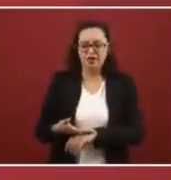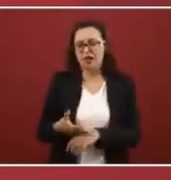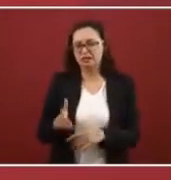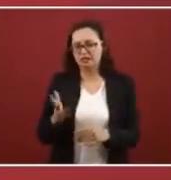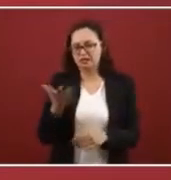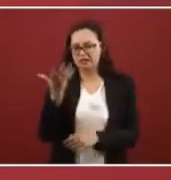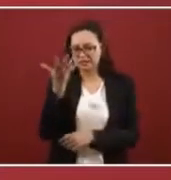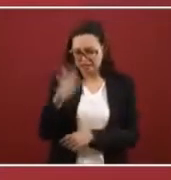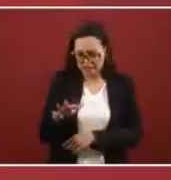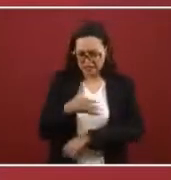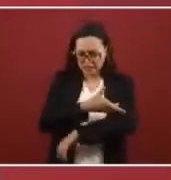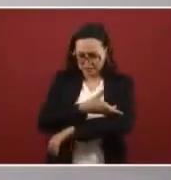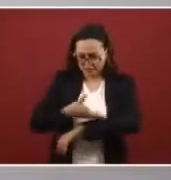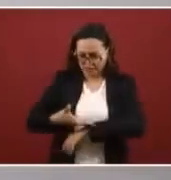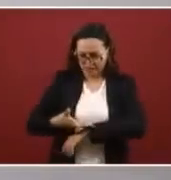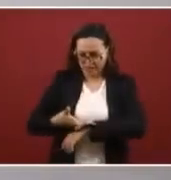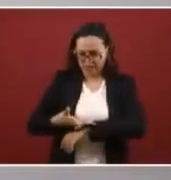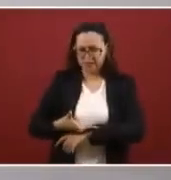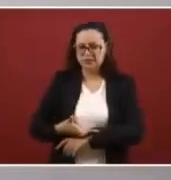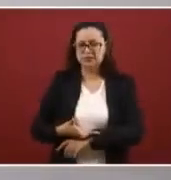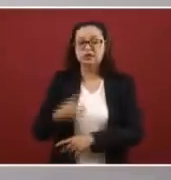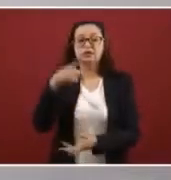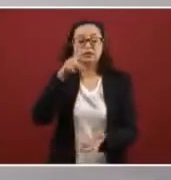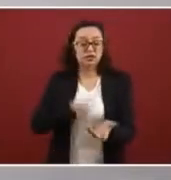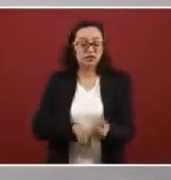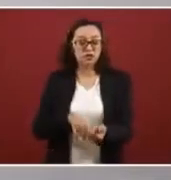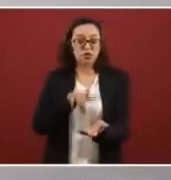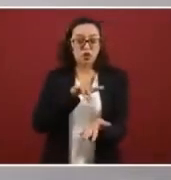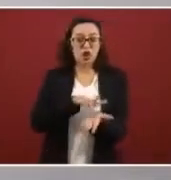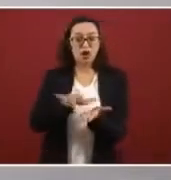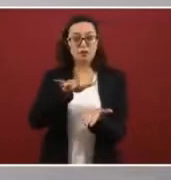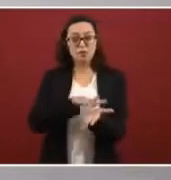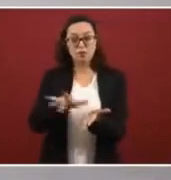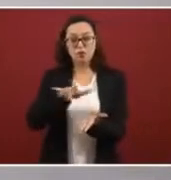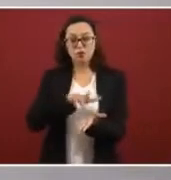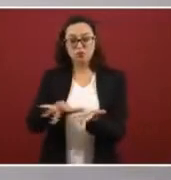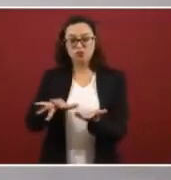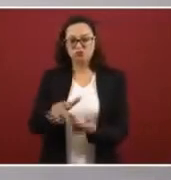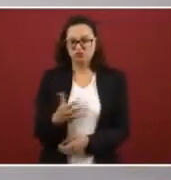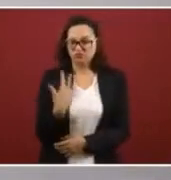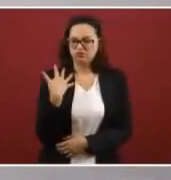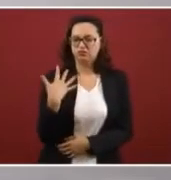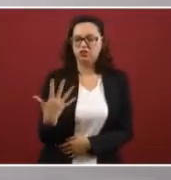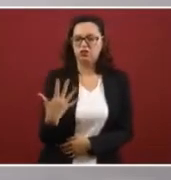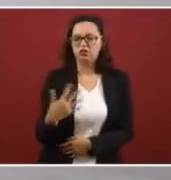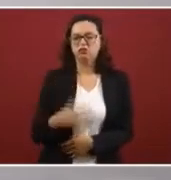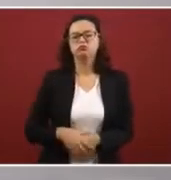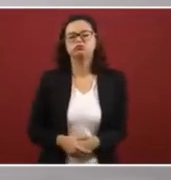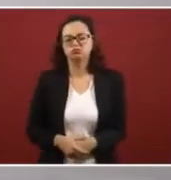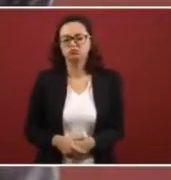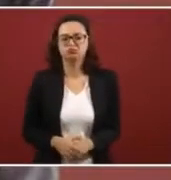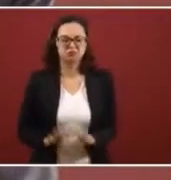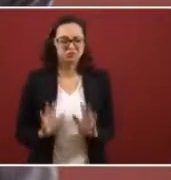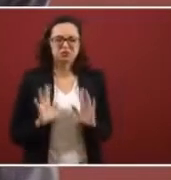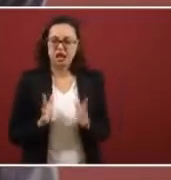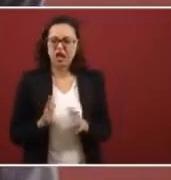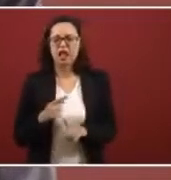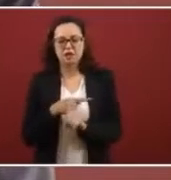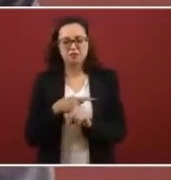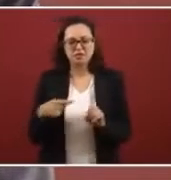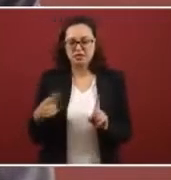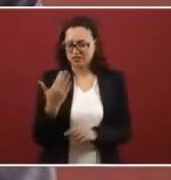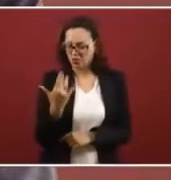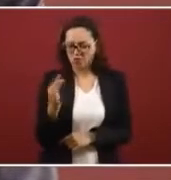now they are receiving help, they are being attended to, at least 50% of